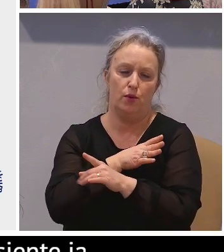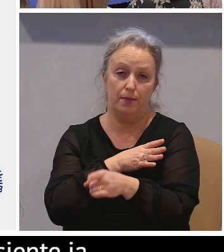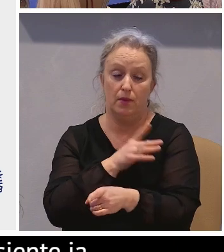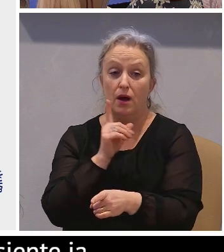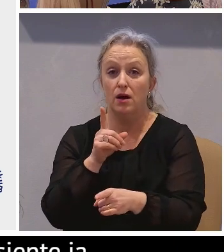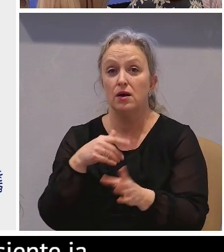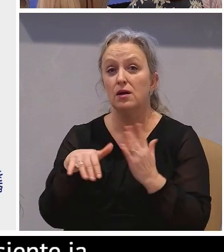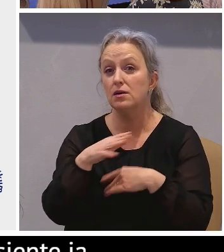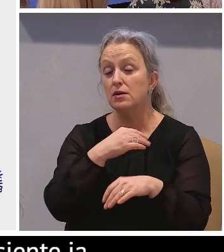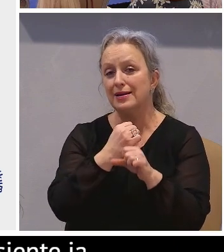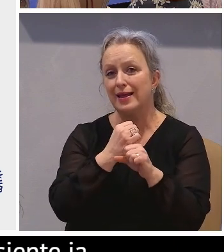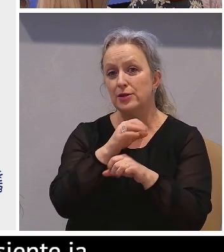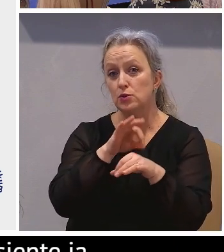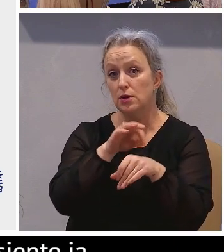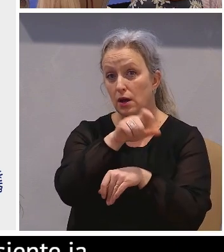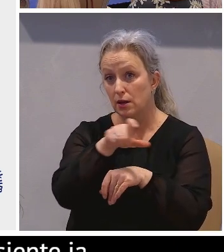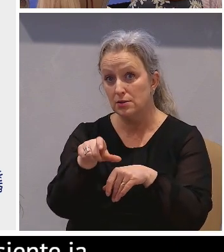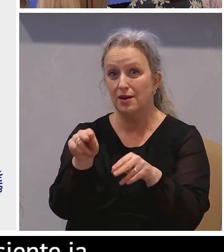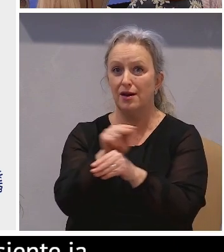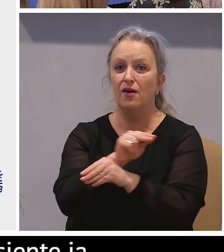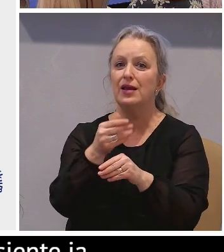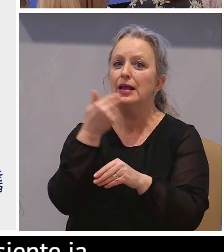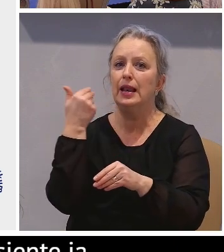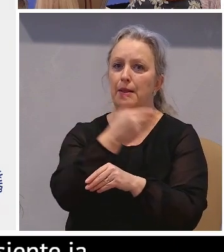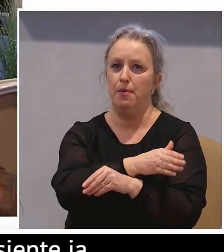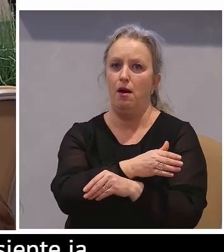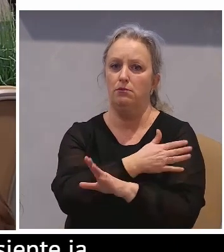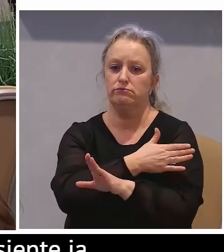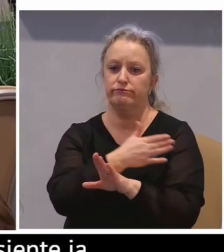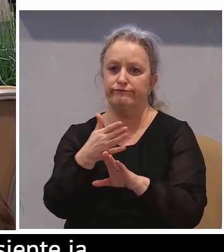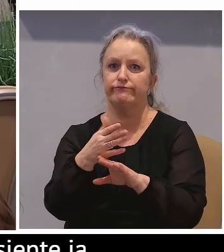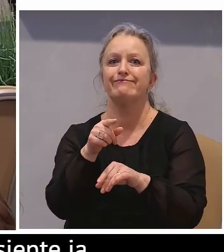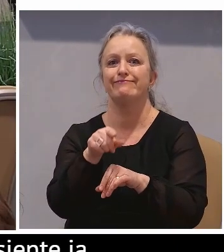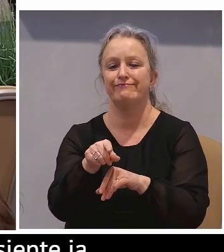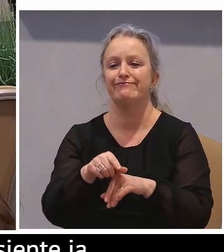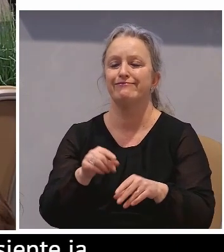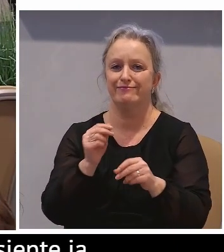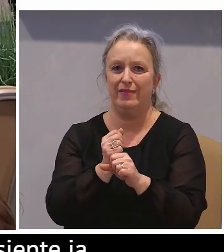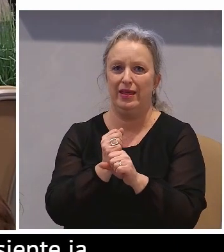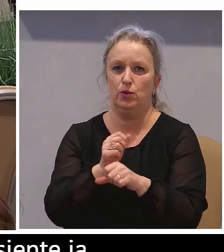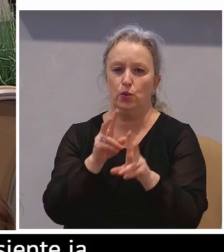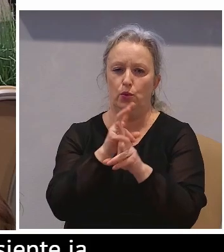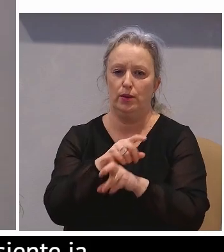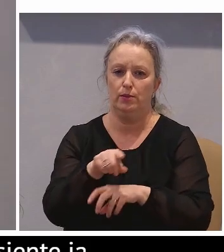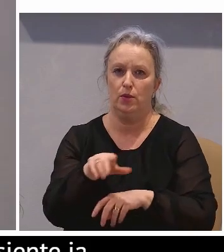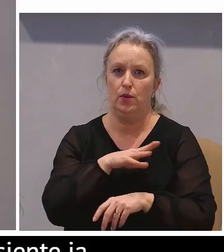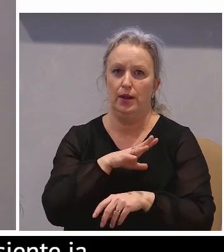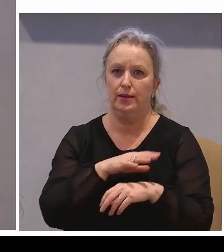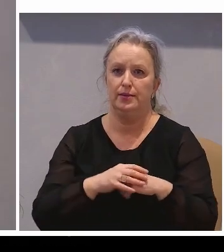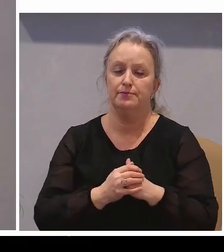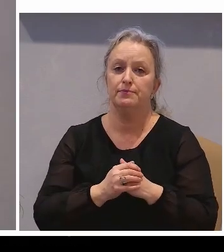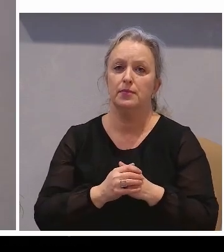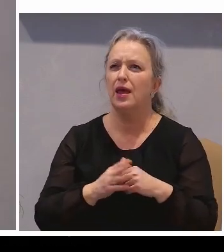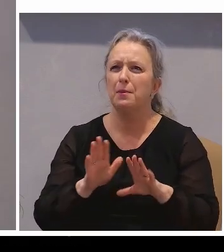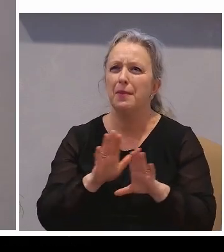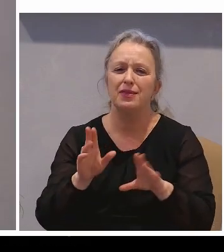Isikutel, cardiomyopathy. kellel ei ole Those two were the main culprits in the early death. mingisugust. However, all these Mitte have concerned mitte the individuals